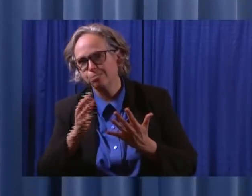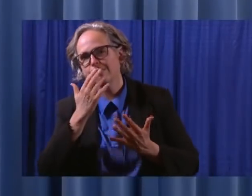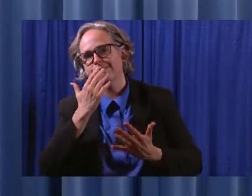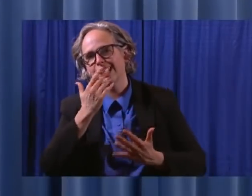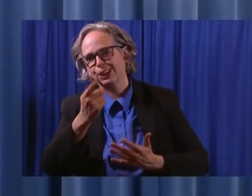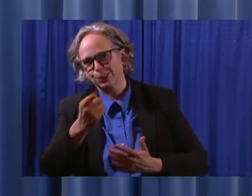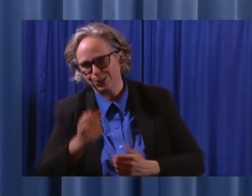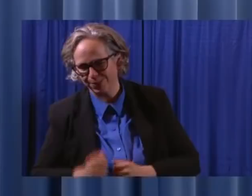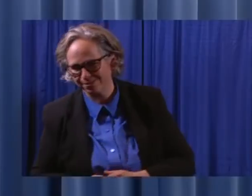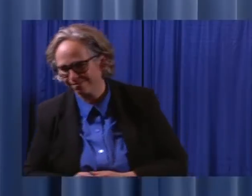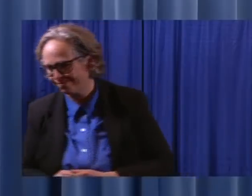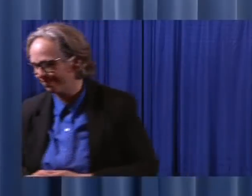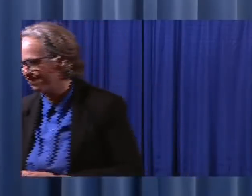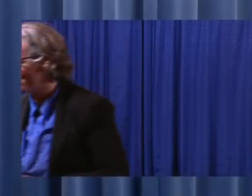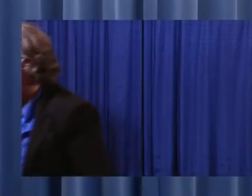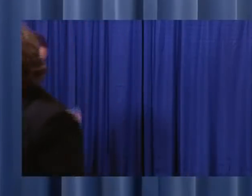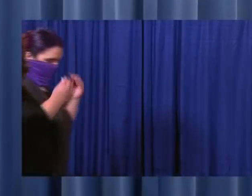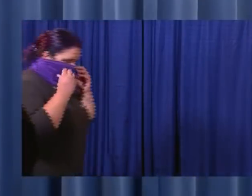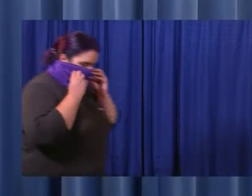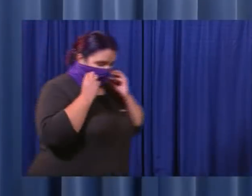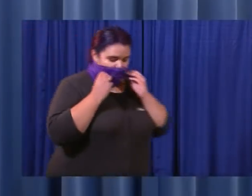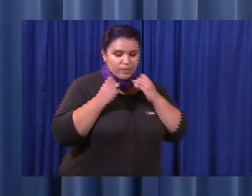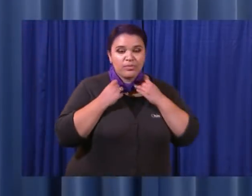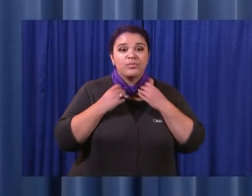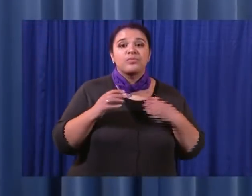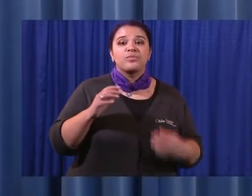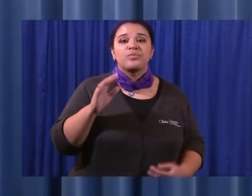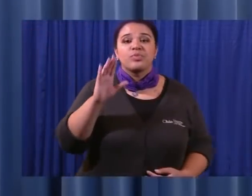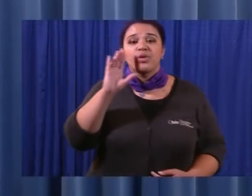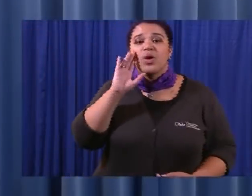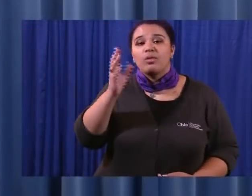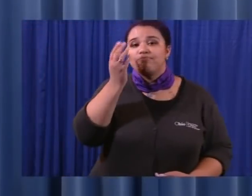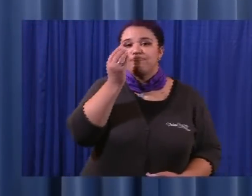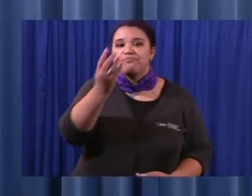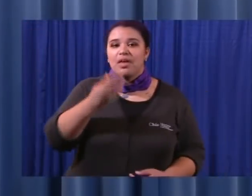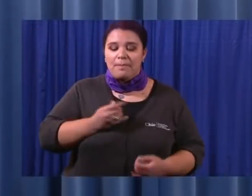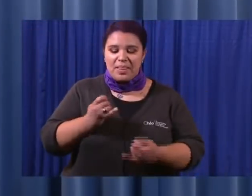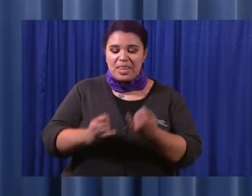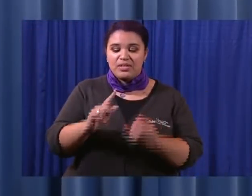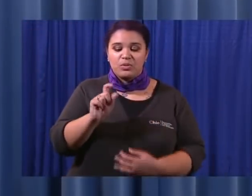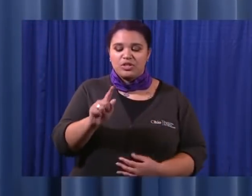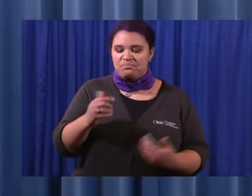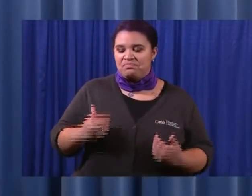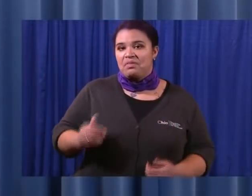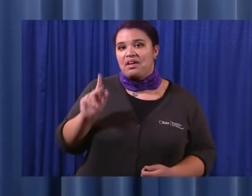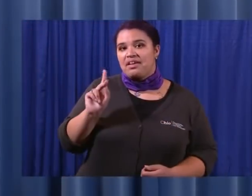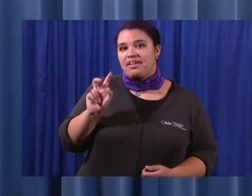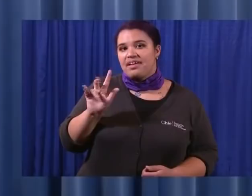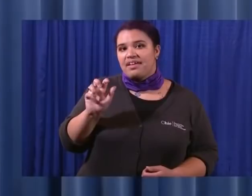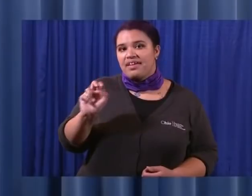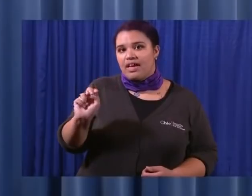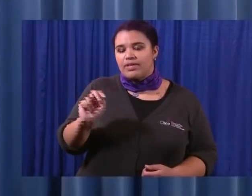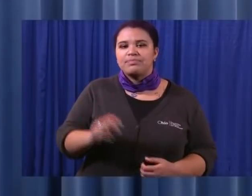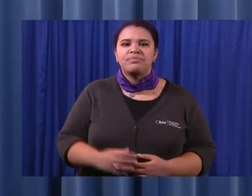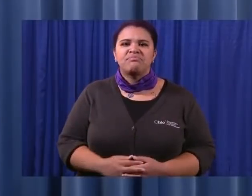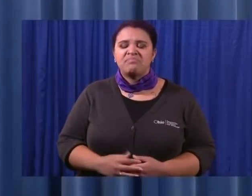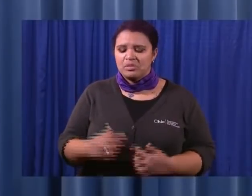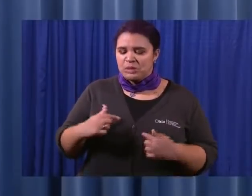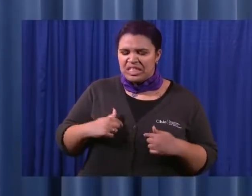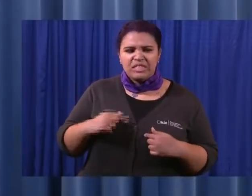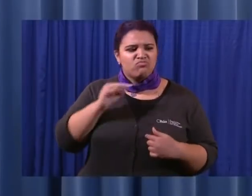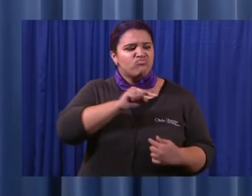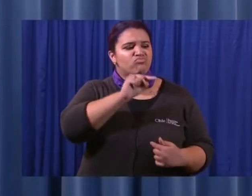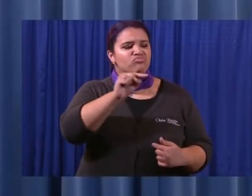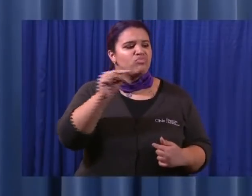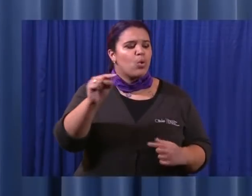Hello, Governor. Kevin Landers, WBNS 10 TV. I'm the last question of the day. Many in the press corps here were hoping today that we'd get more context behind